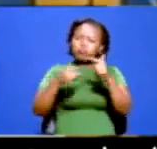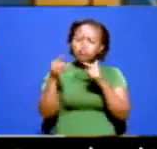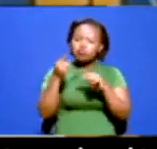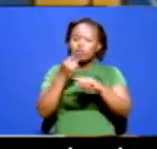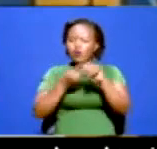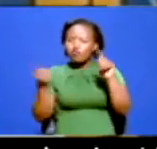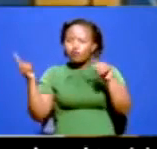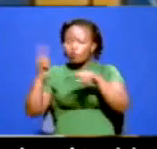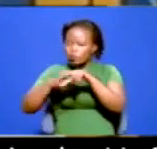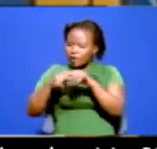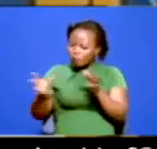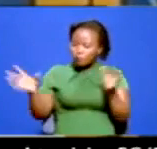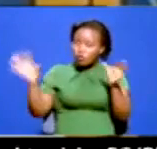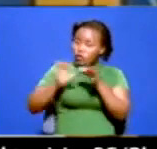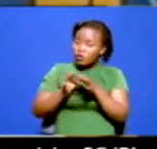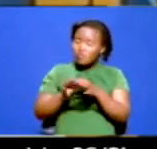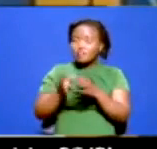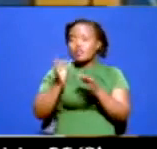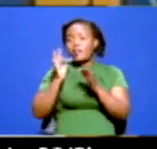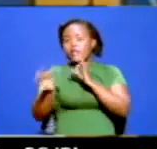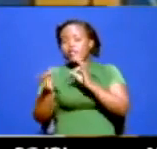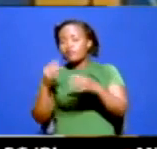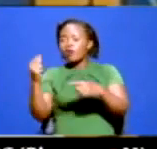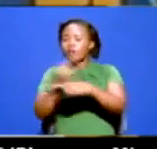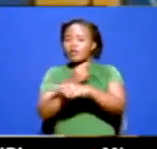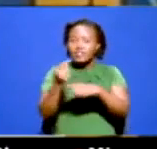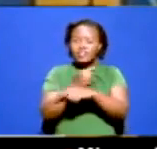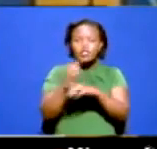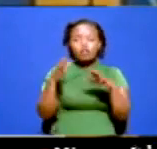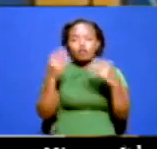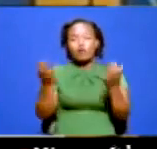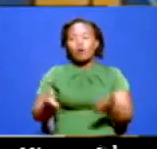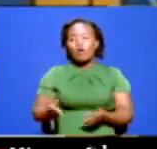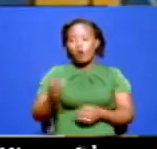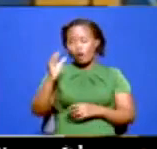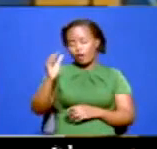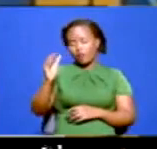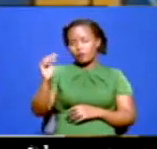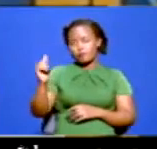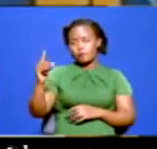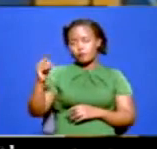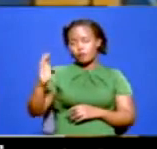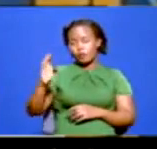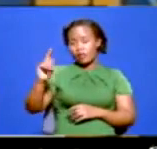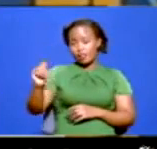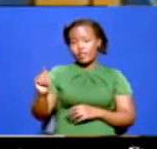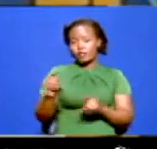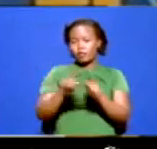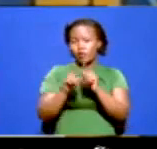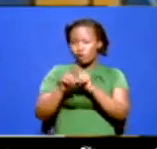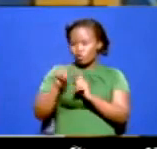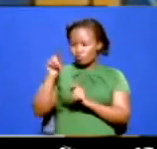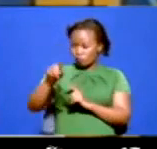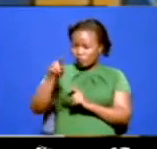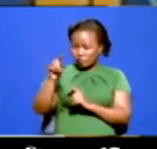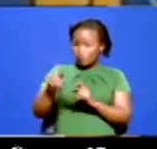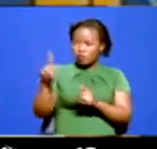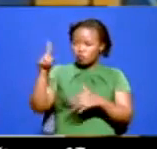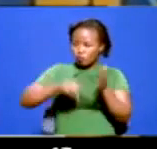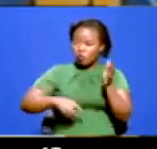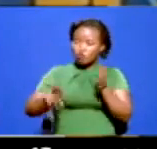join either as a recruit or a cadet officer. And that is the Bible that you take with